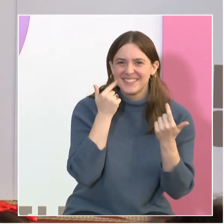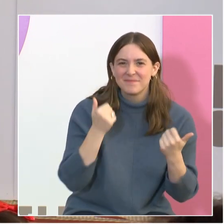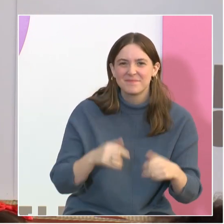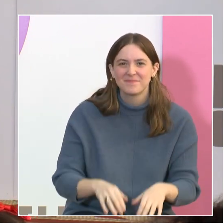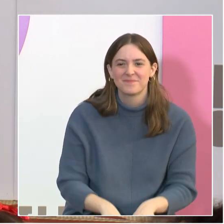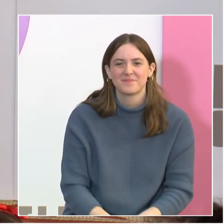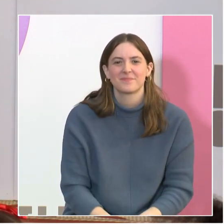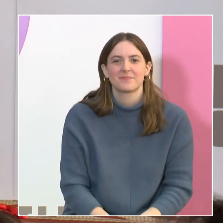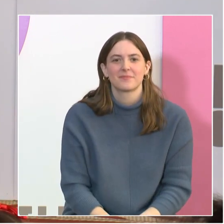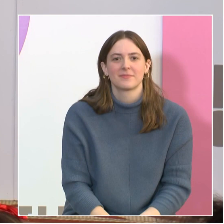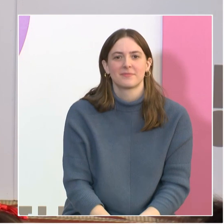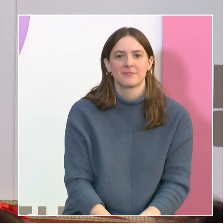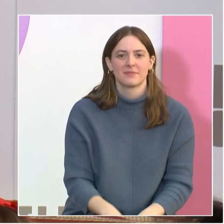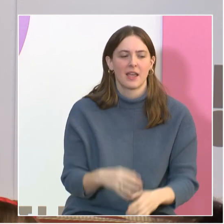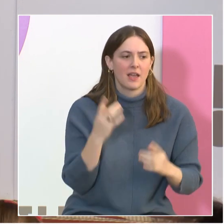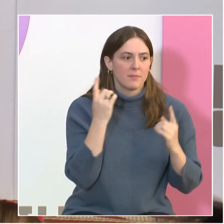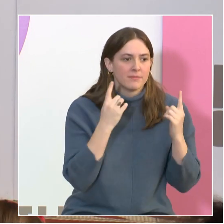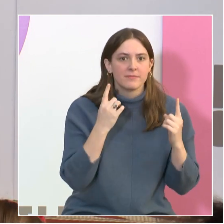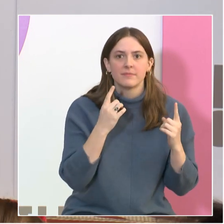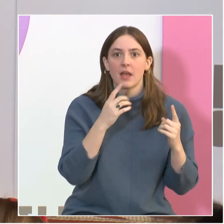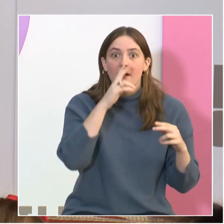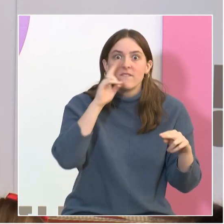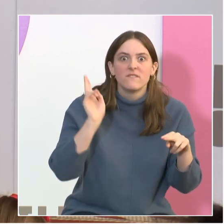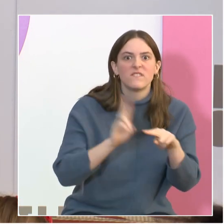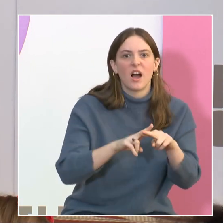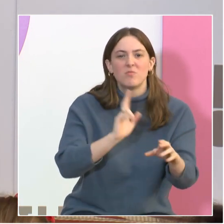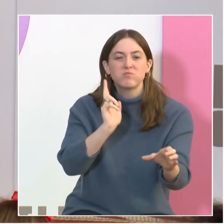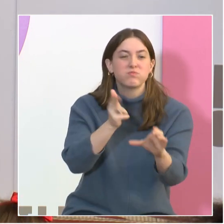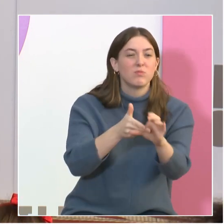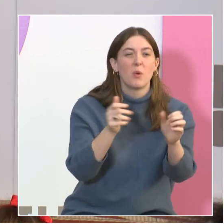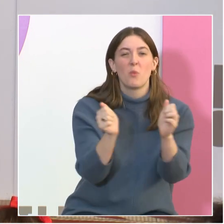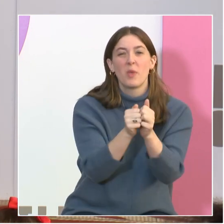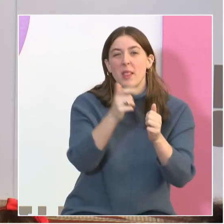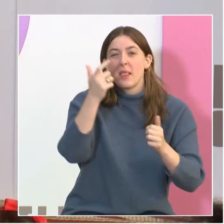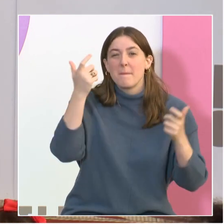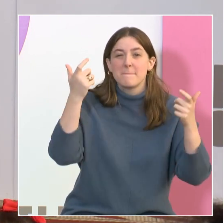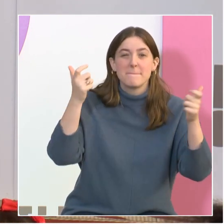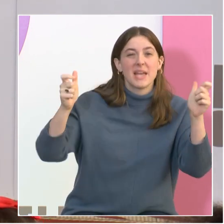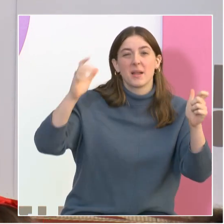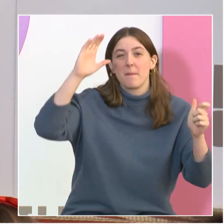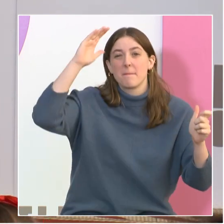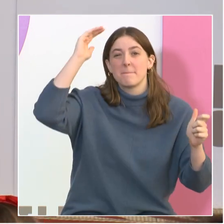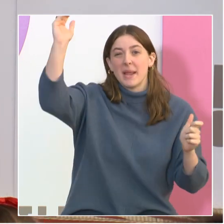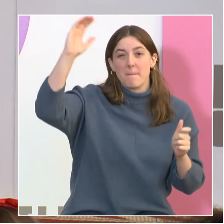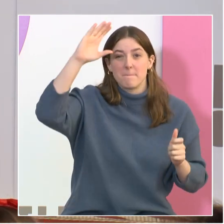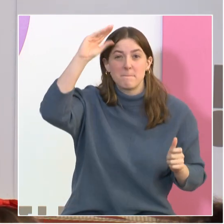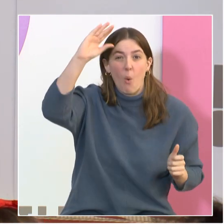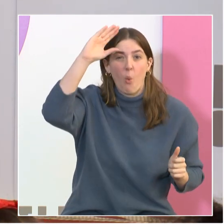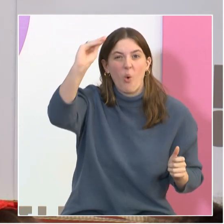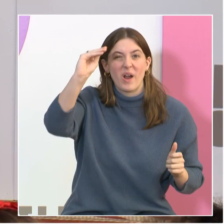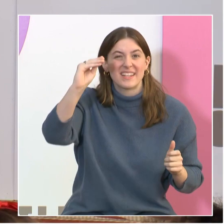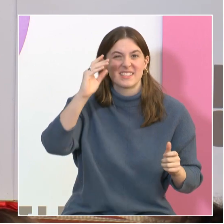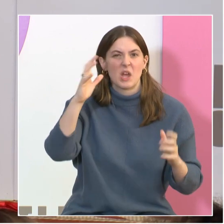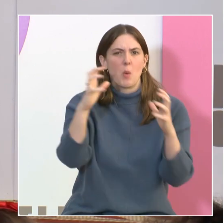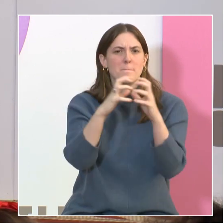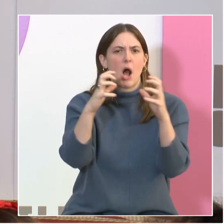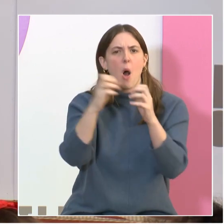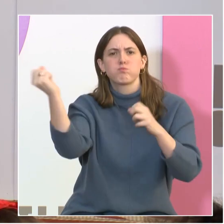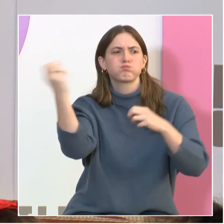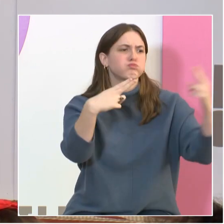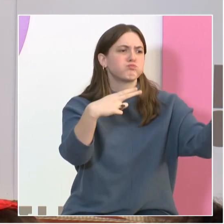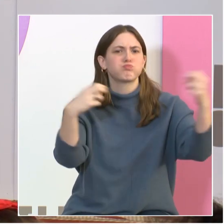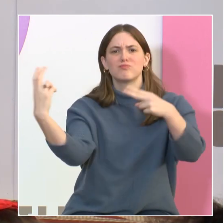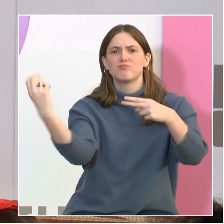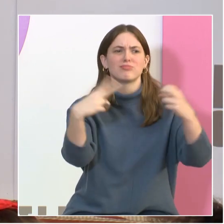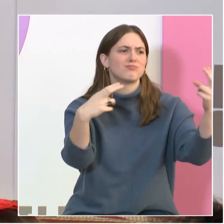Peter! He thought it would be fun to join the big boys in their snowball fight, but he knew he wasn't